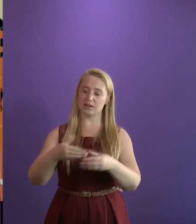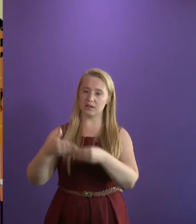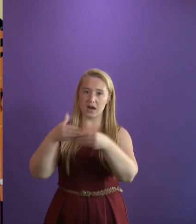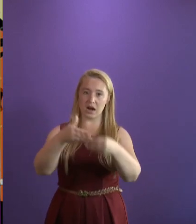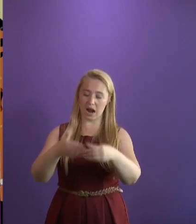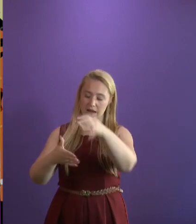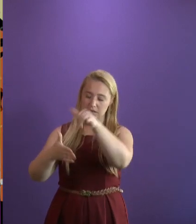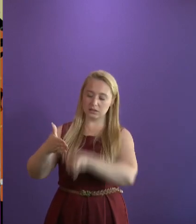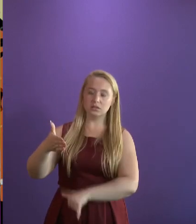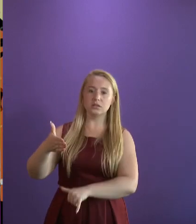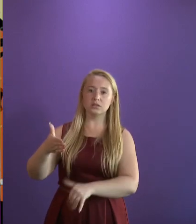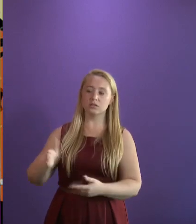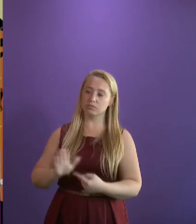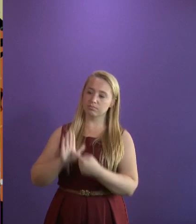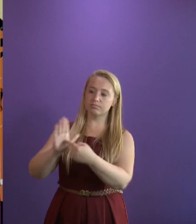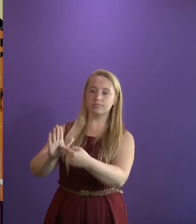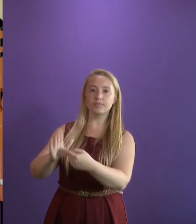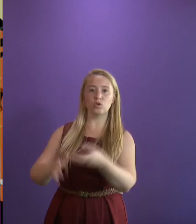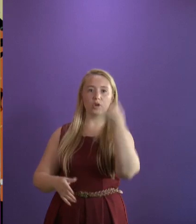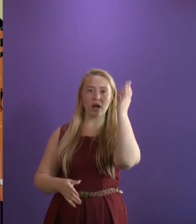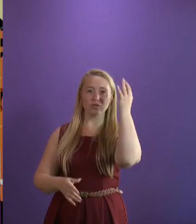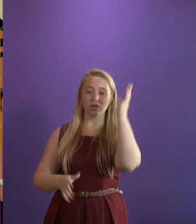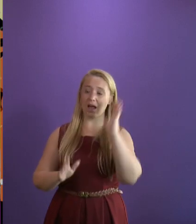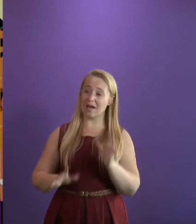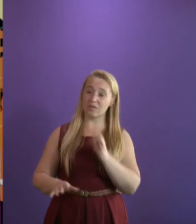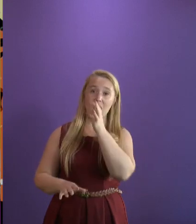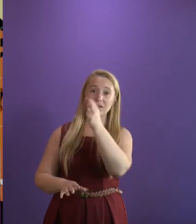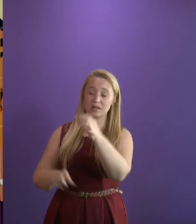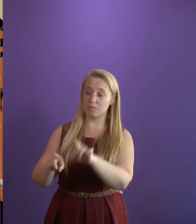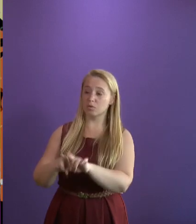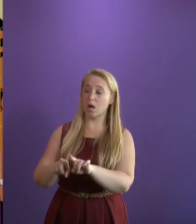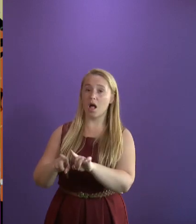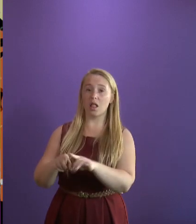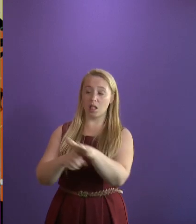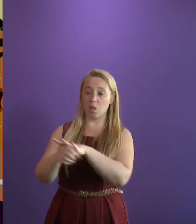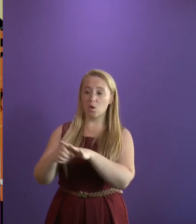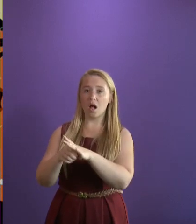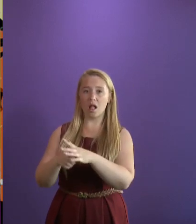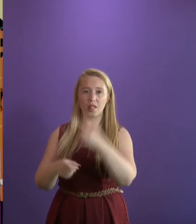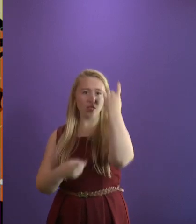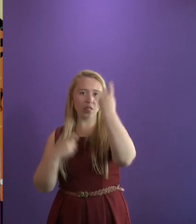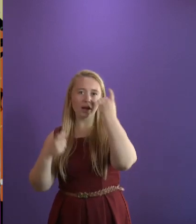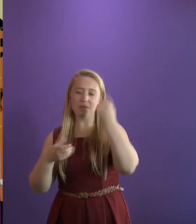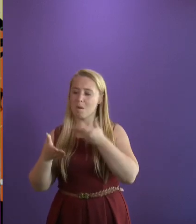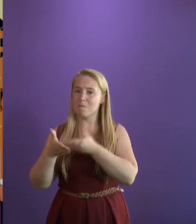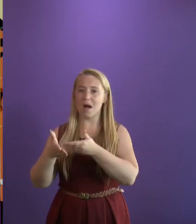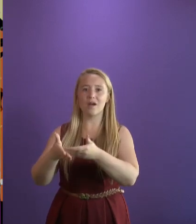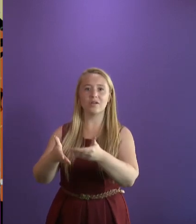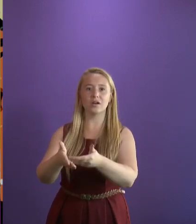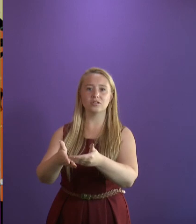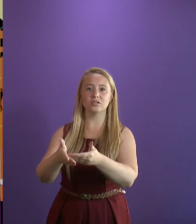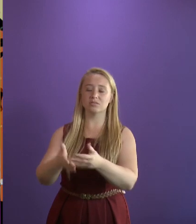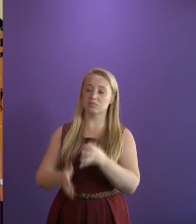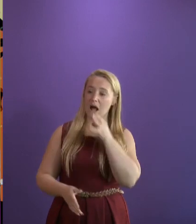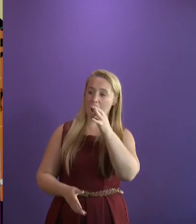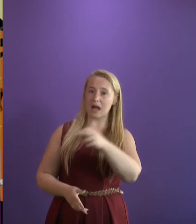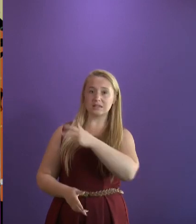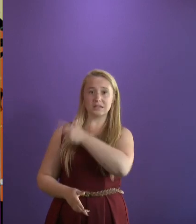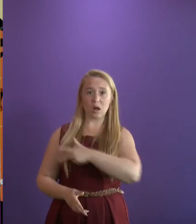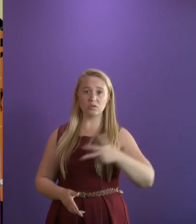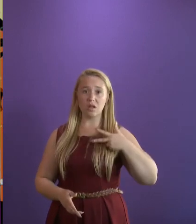it's really, we need to ask them to do the same thing. Look at the barriers locally, talk to the women councillors that already exist in your area,